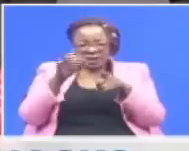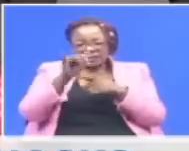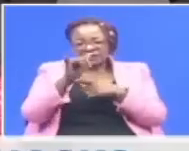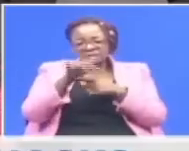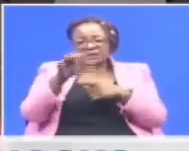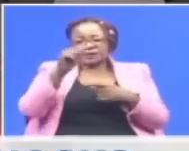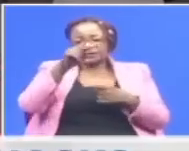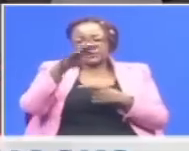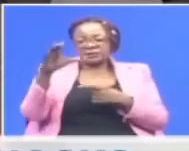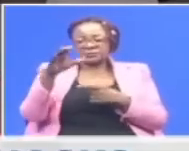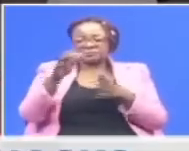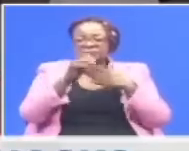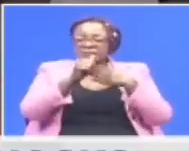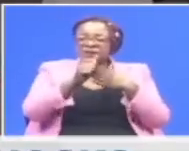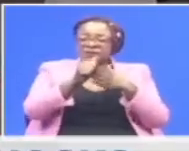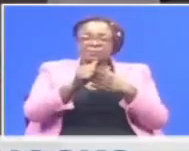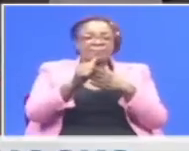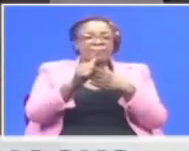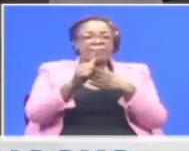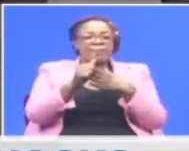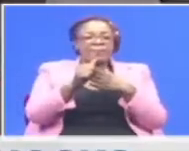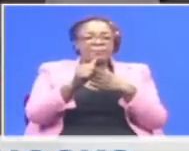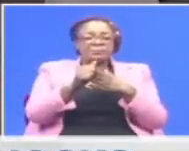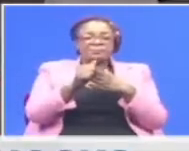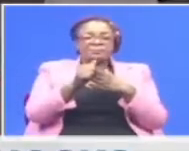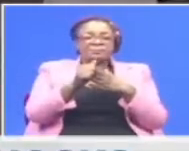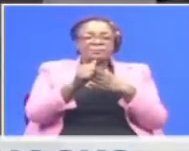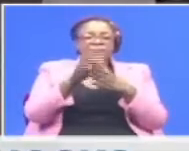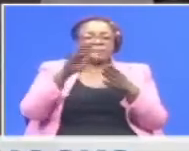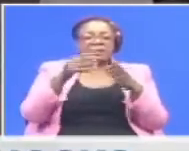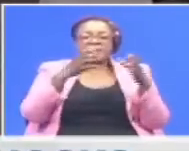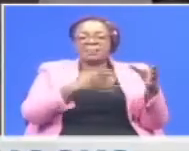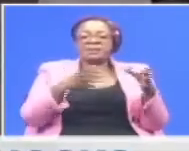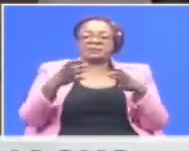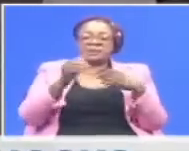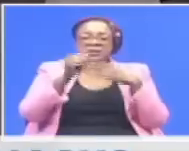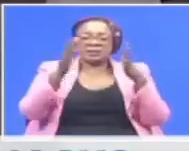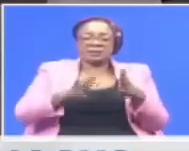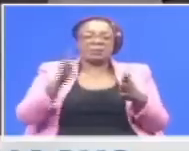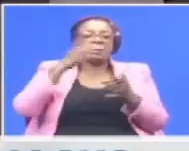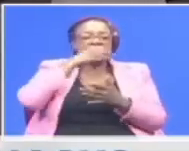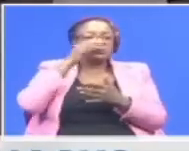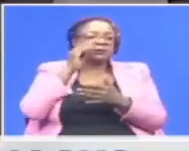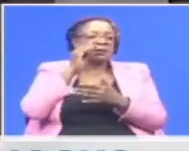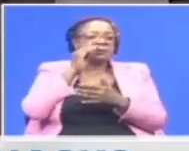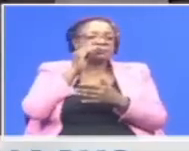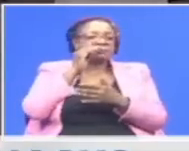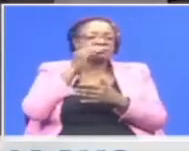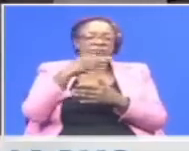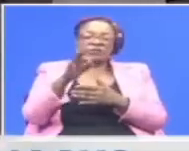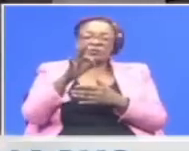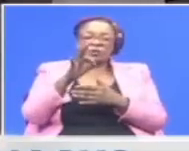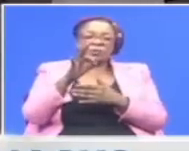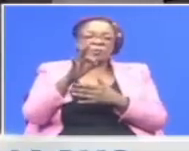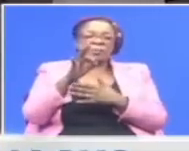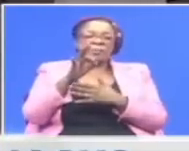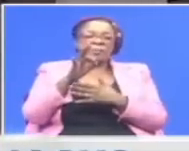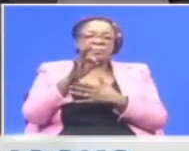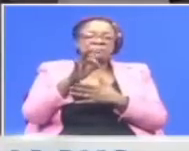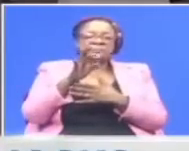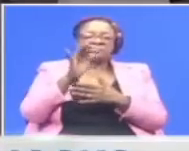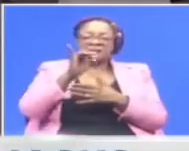ANC leadership fraternity led by the party leader, Honorable Musalia Mudavadi, for the cheap,